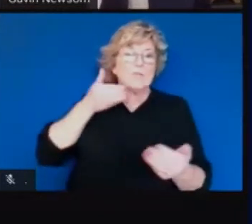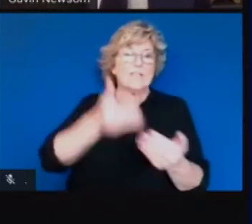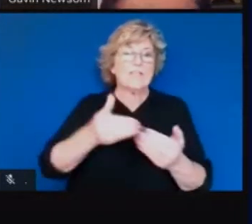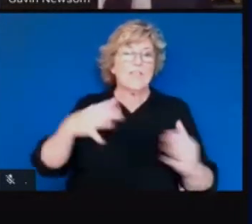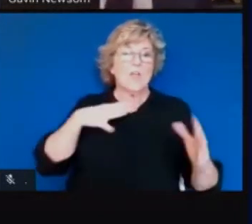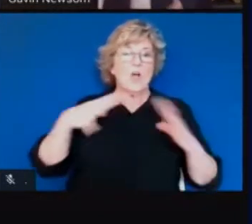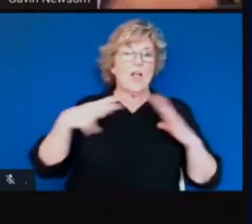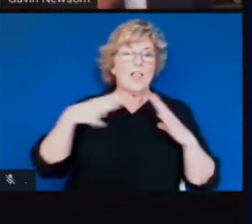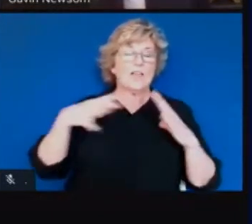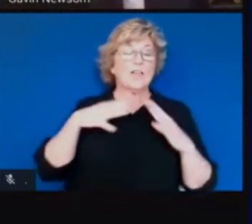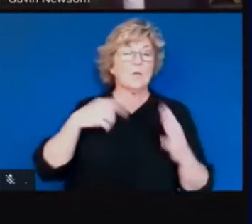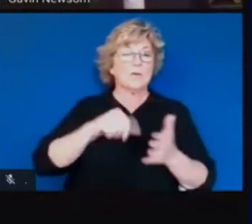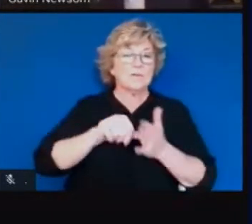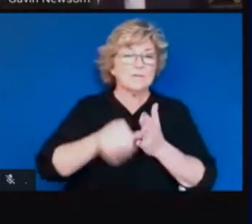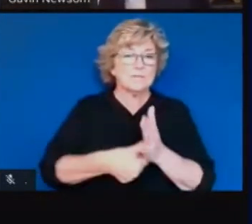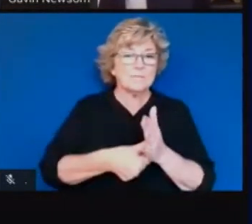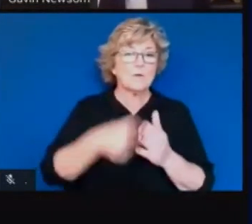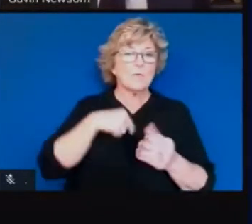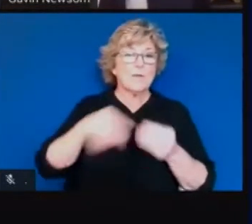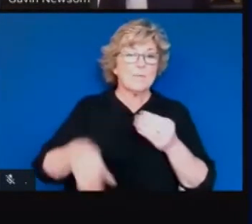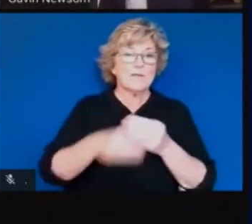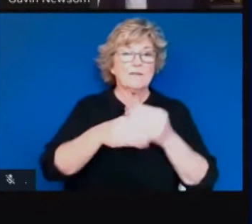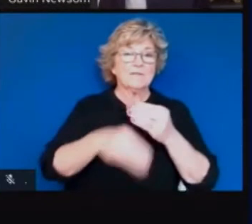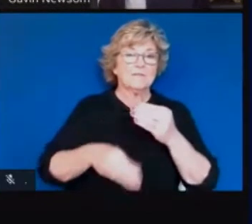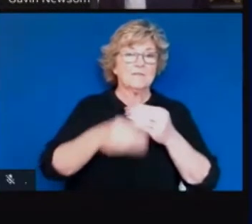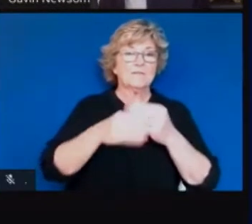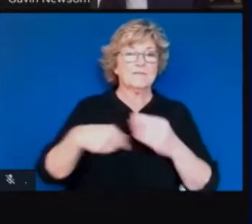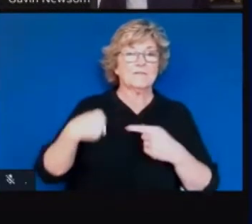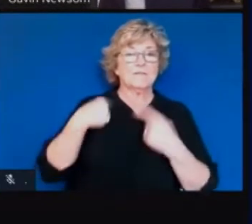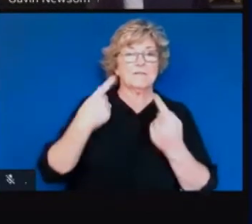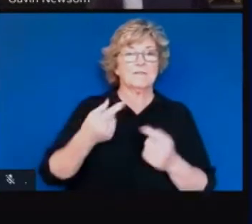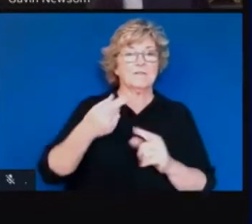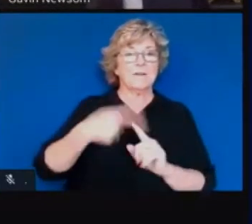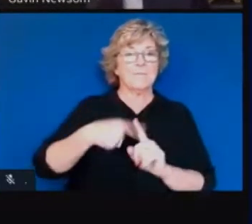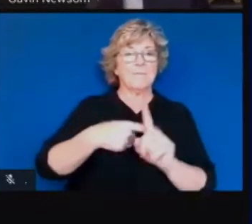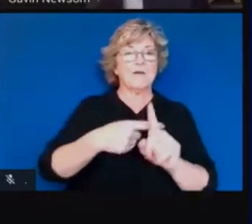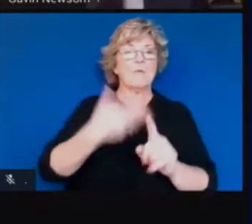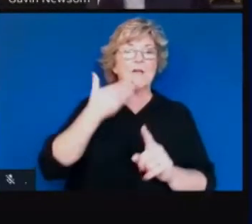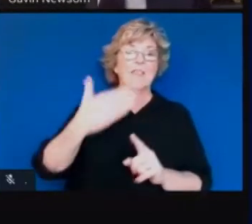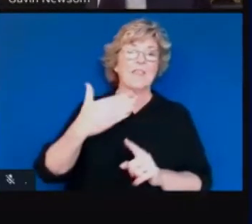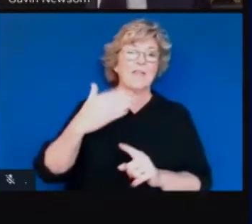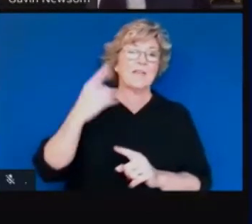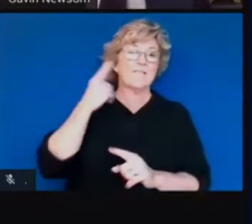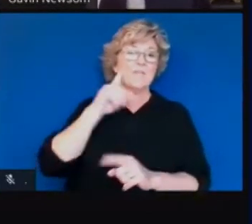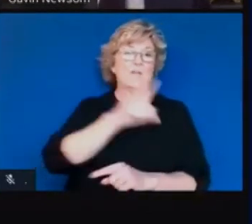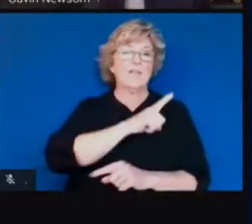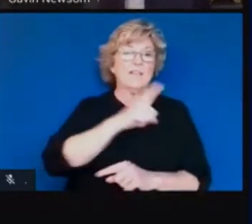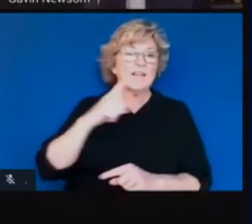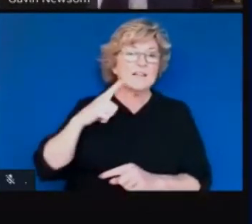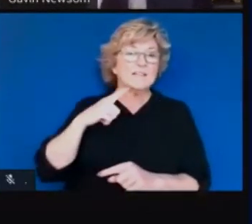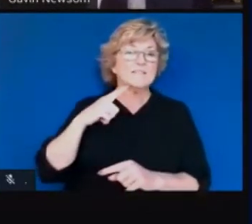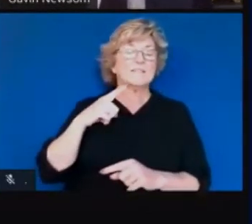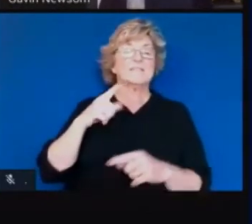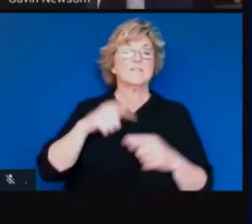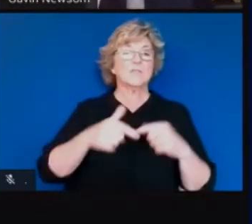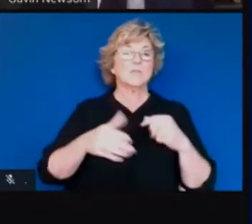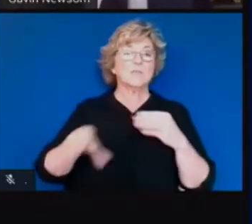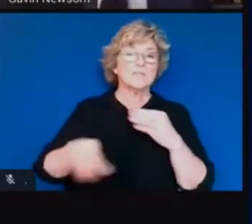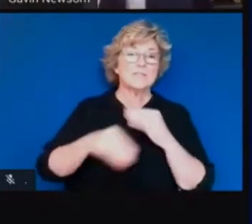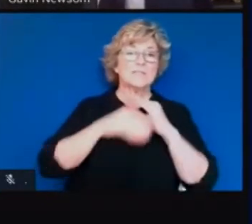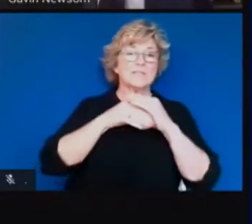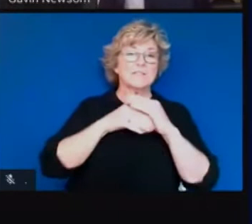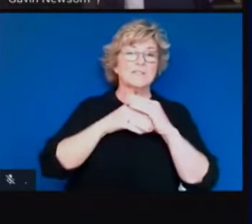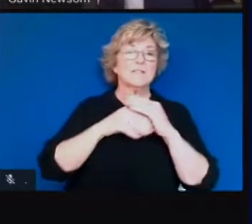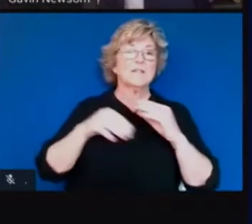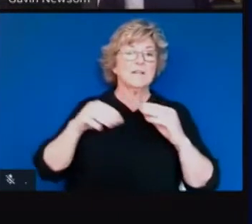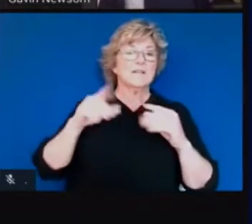highlight these issues. We've done some supplements in the last number of months. I want to thank the legislative leaders for their insistence on some supplemental supports